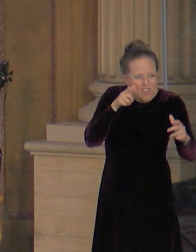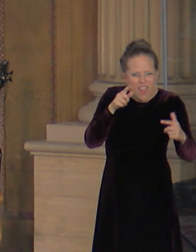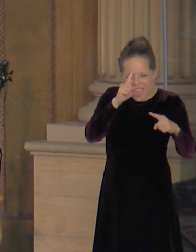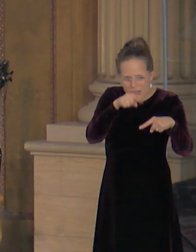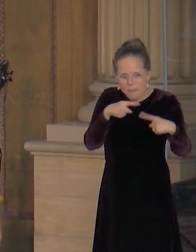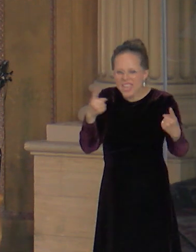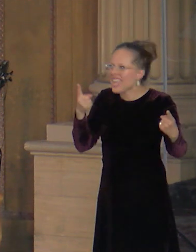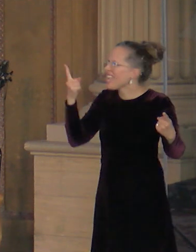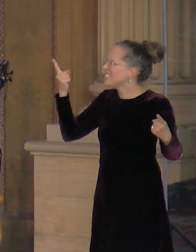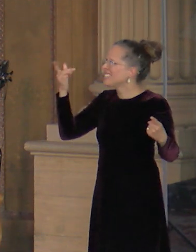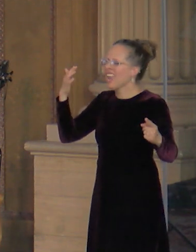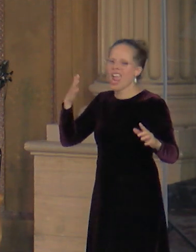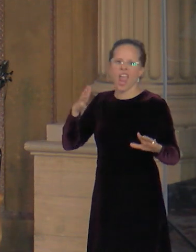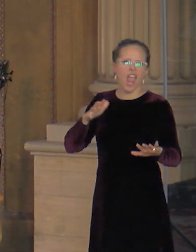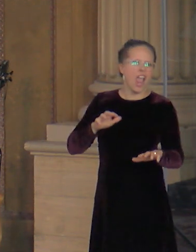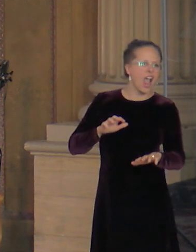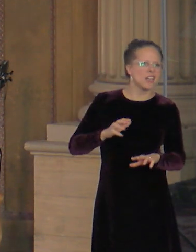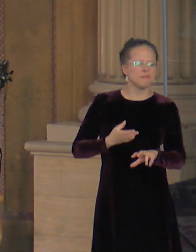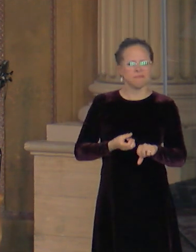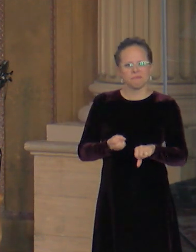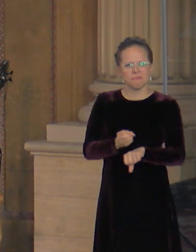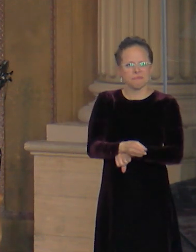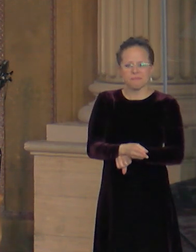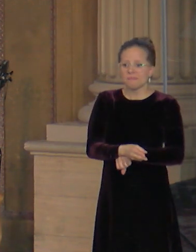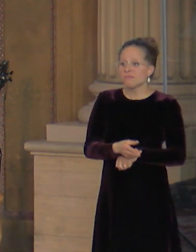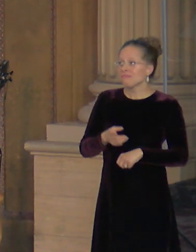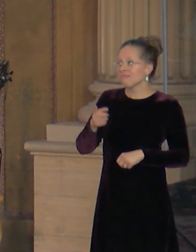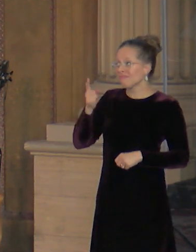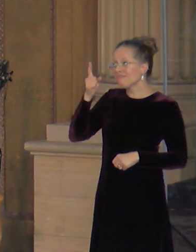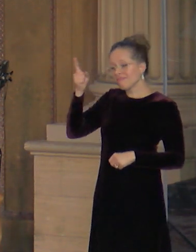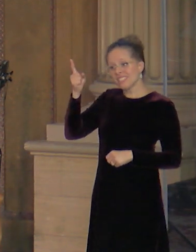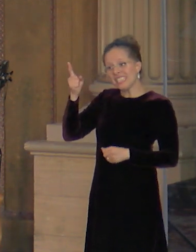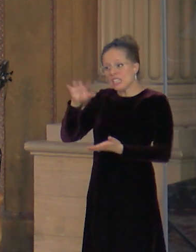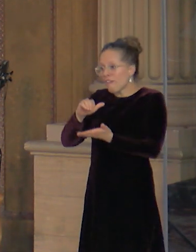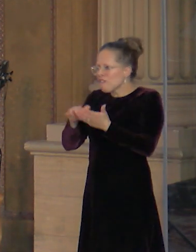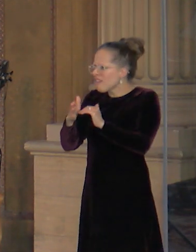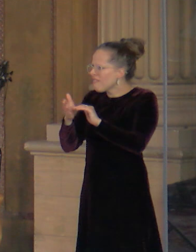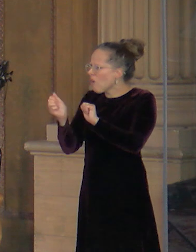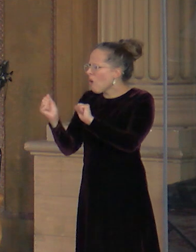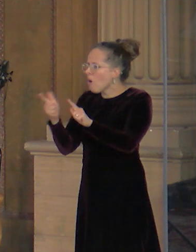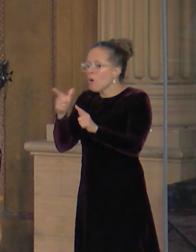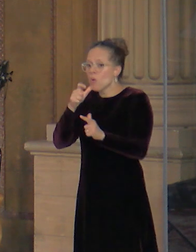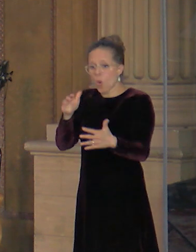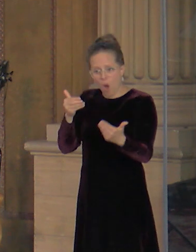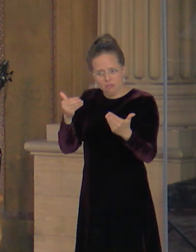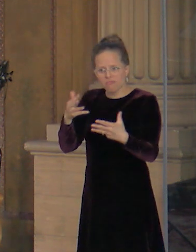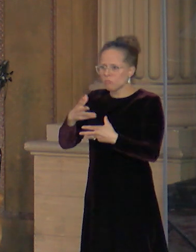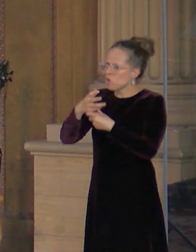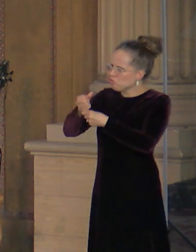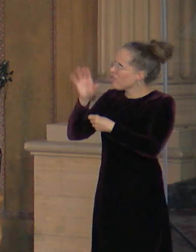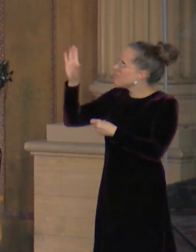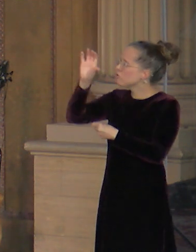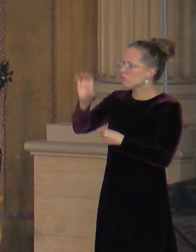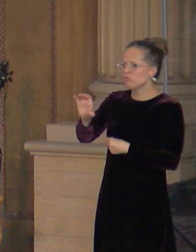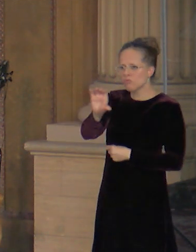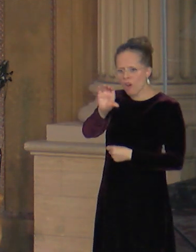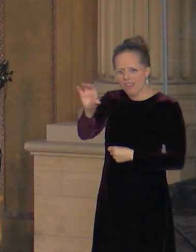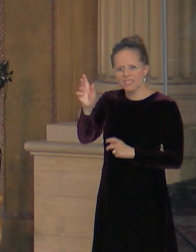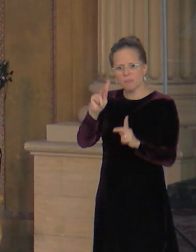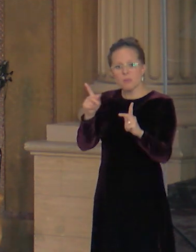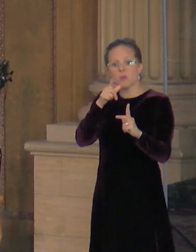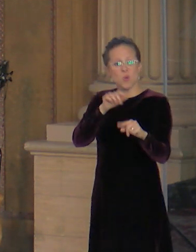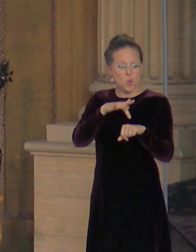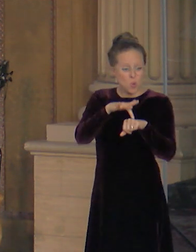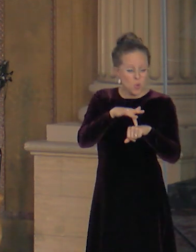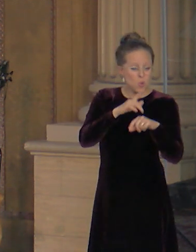changing the hearts of all those who would turn to him he's forgiving everyone who would trust in his cross and what he accomplished for them and who would turn from their